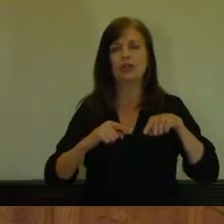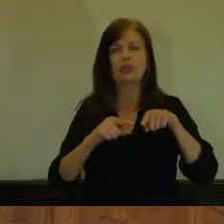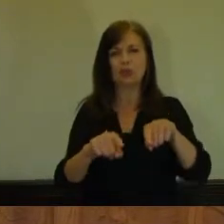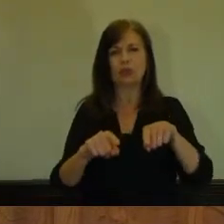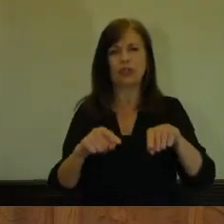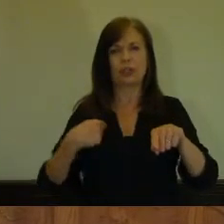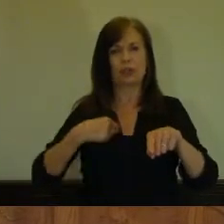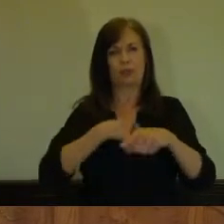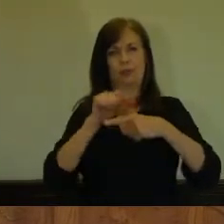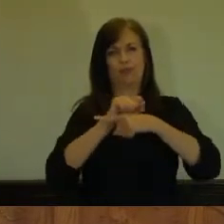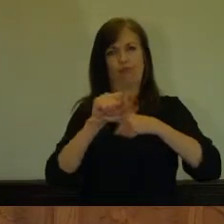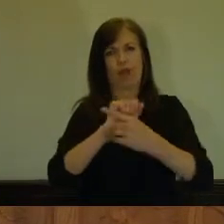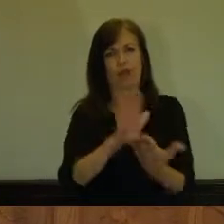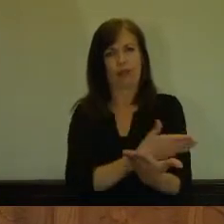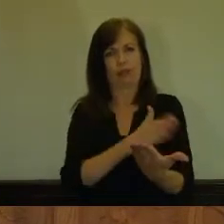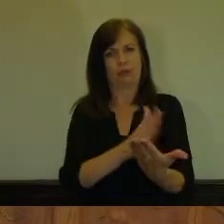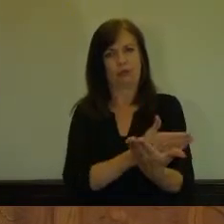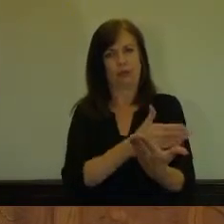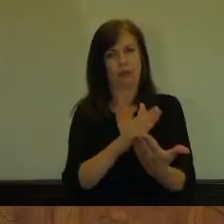space,